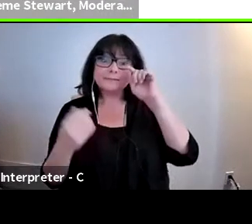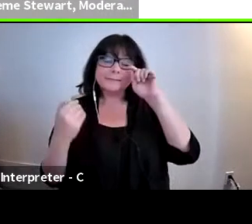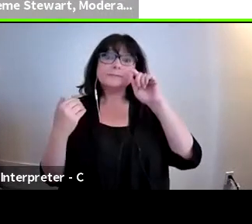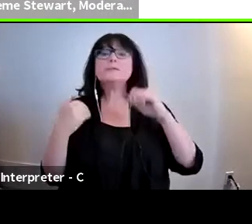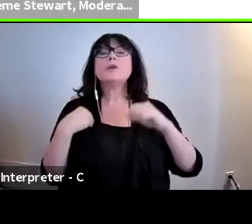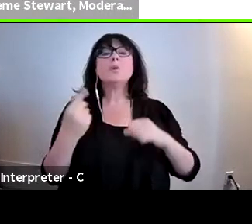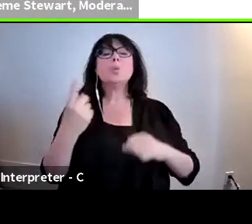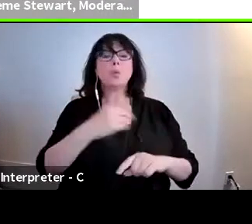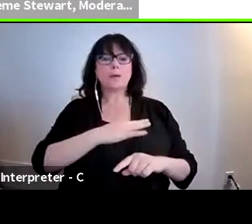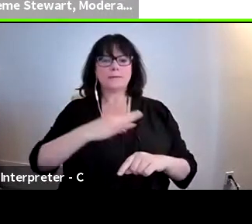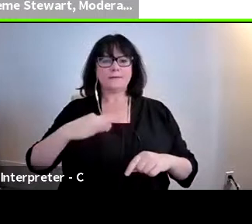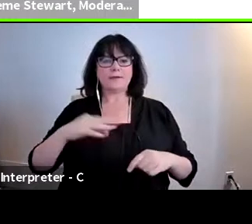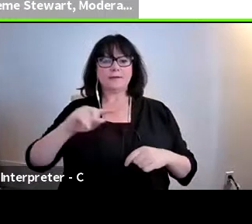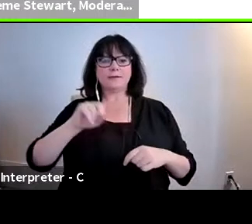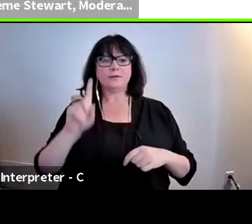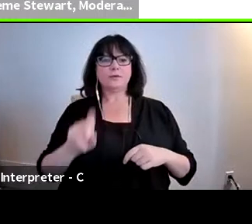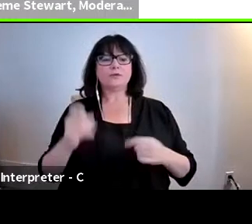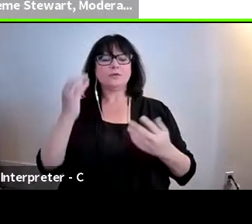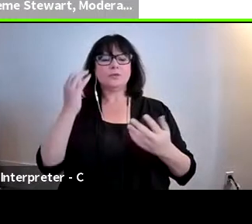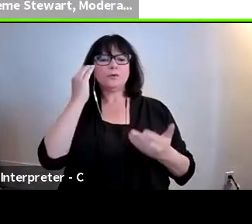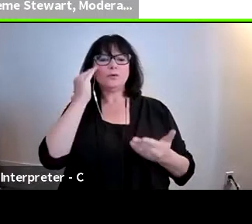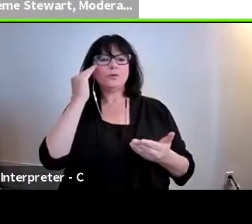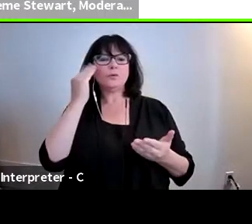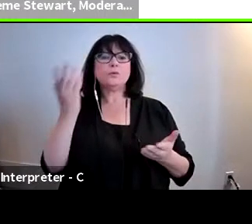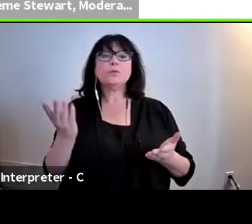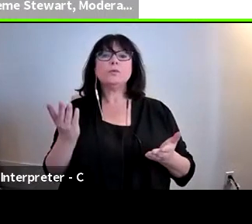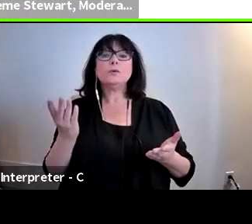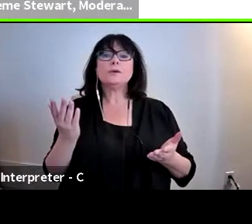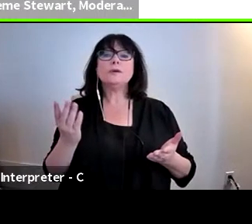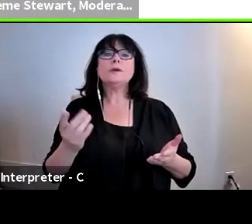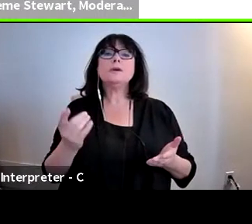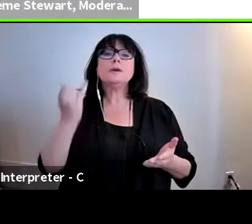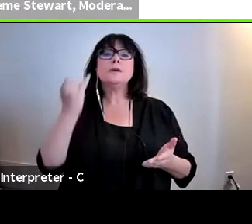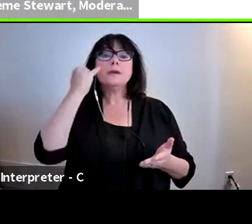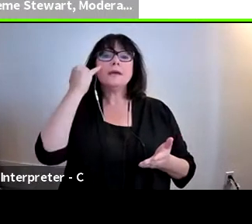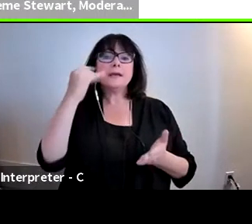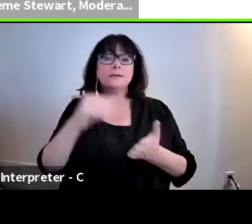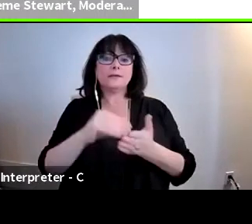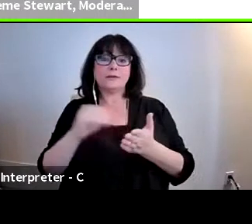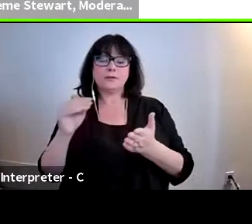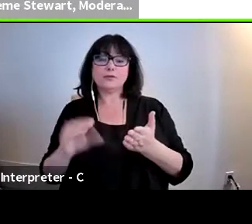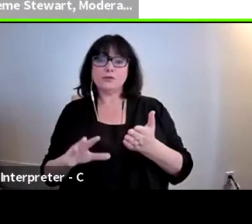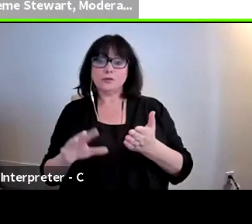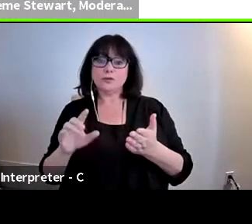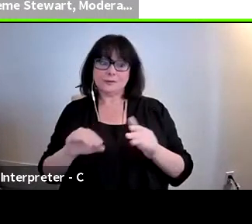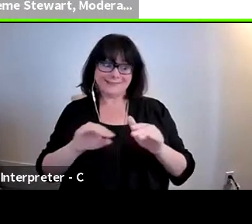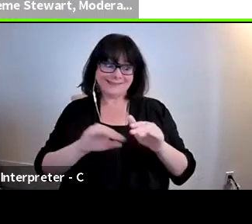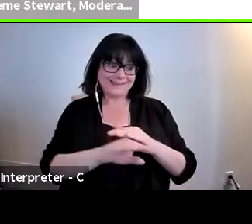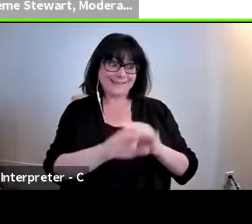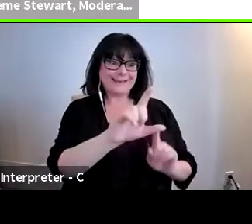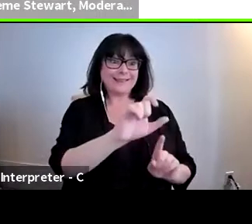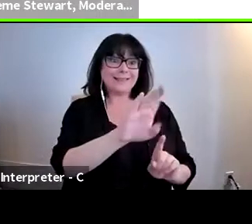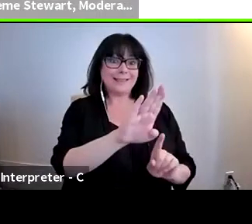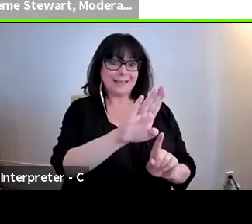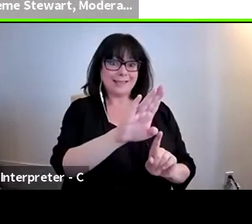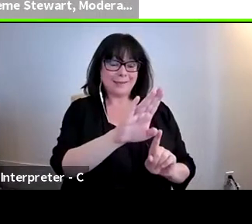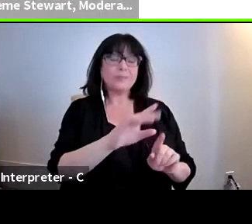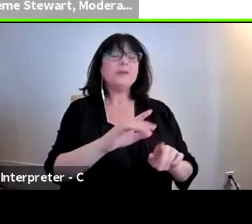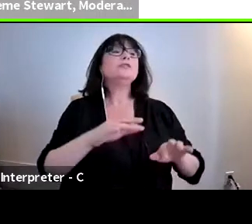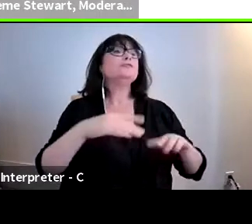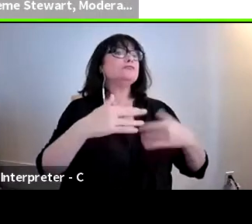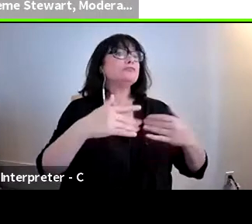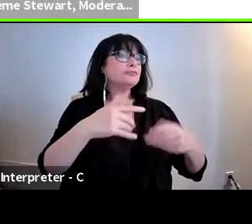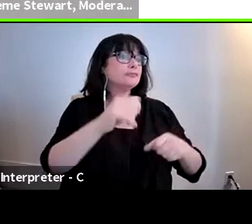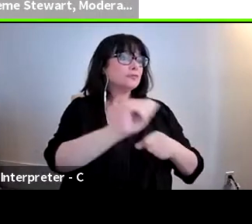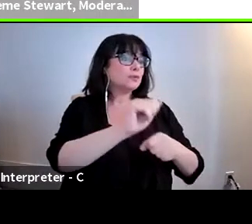is, what will be the mechanism for students attending on-campus labs to report possible COVID-19 symptoms or a positive test